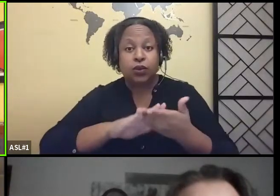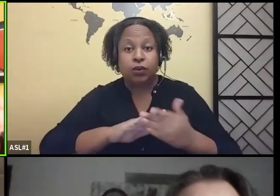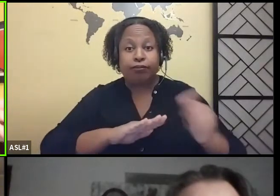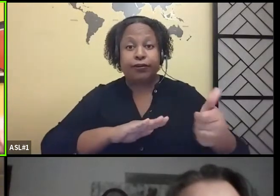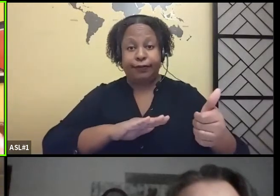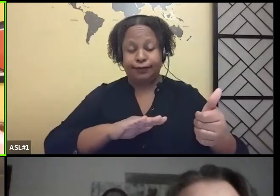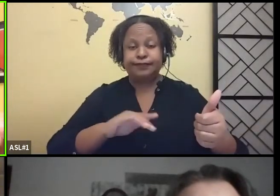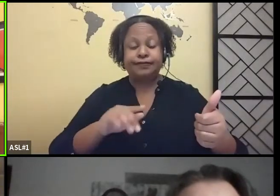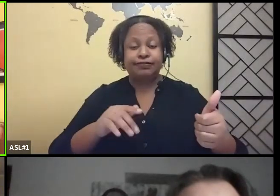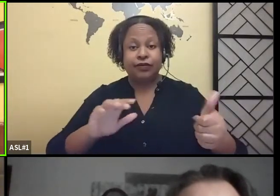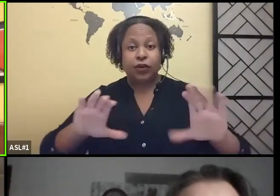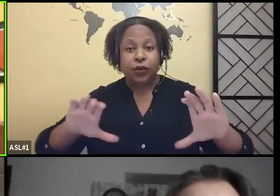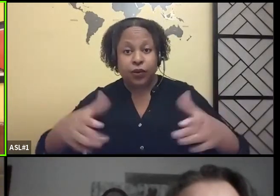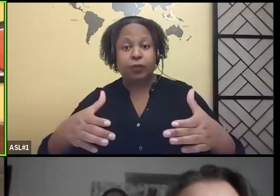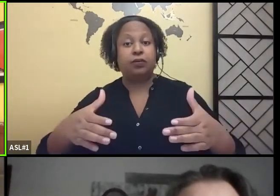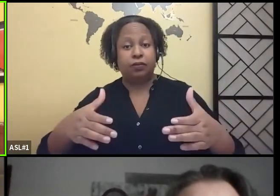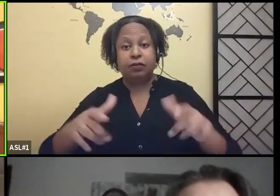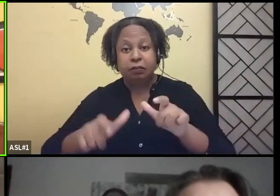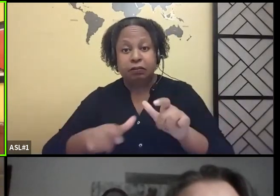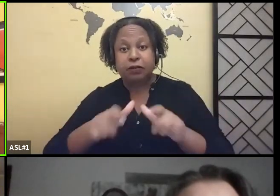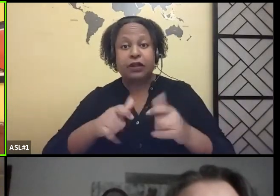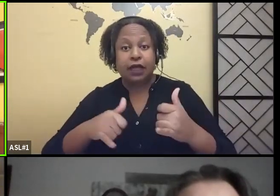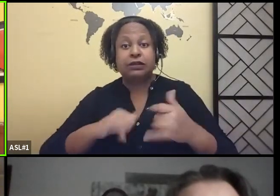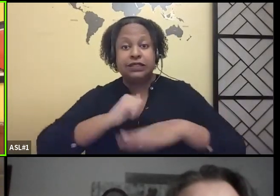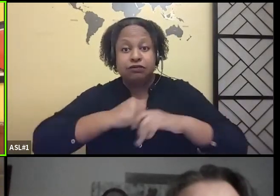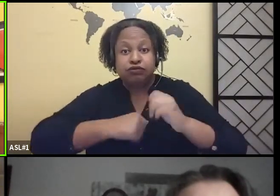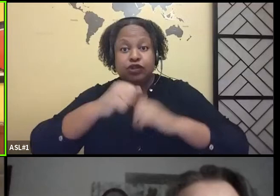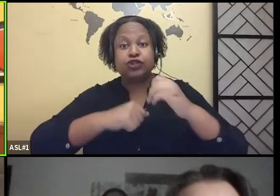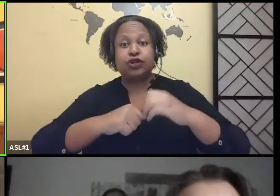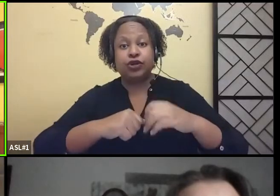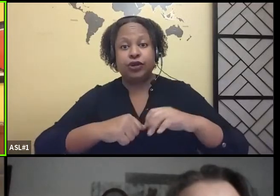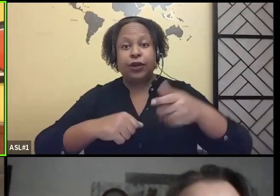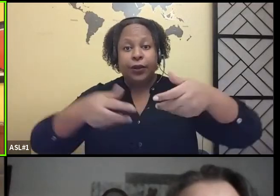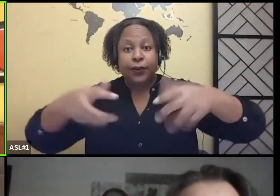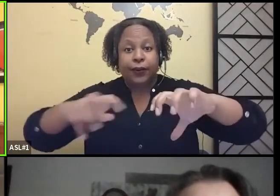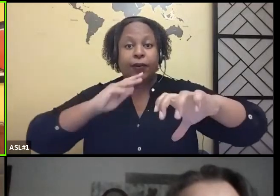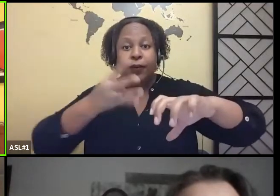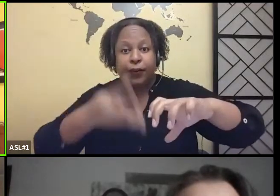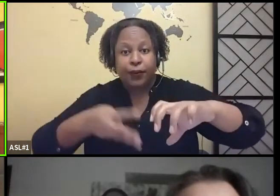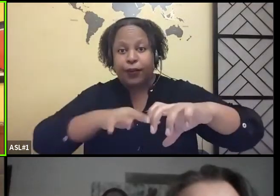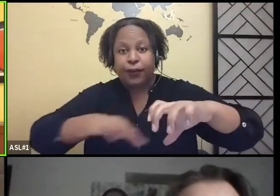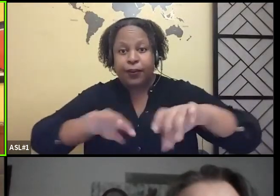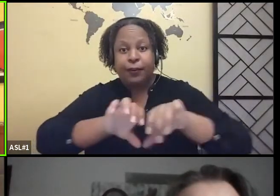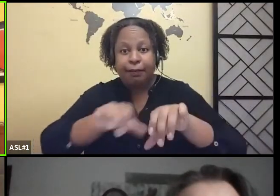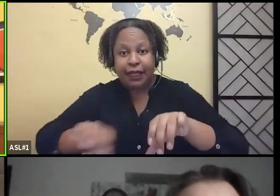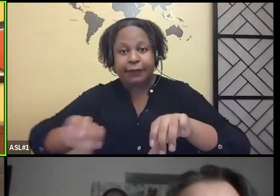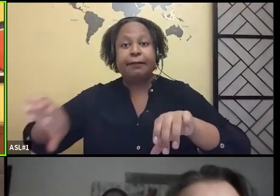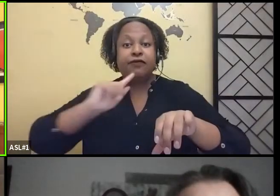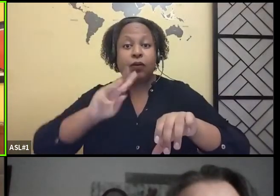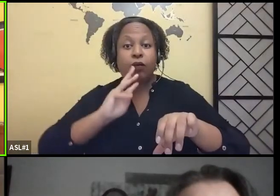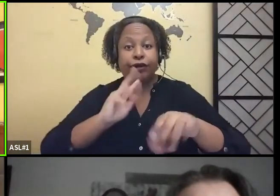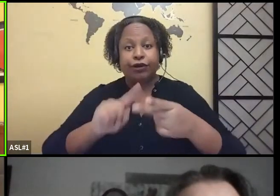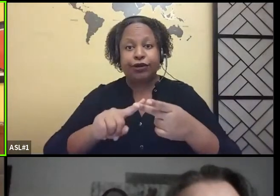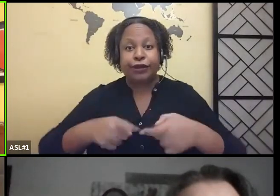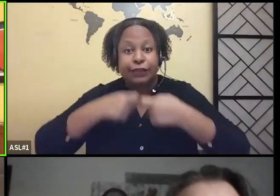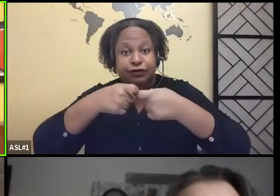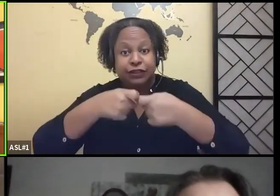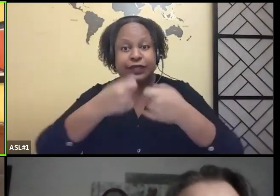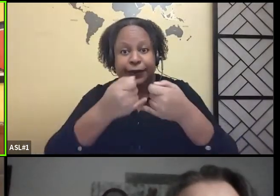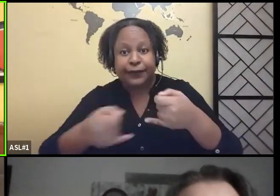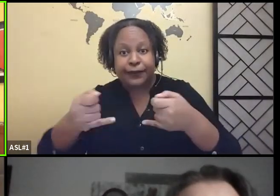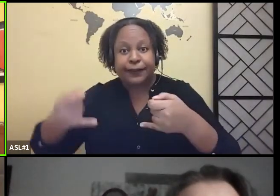efforts to put in infrastructure in the form of water and electricity. And one of the